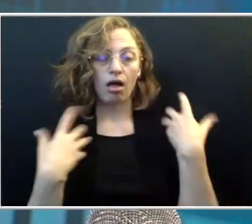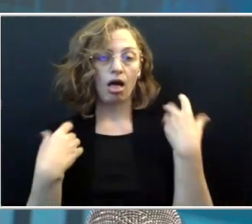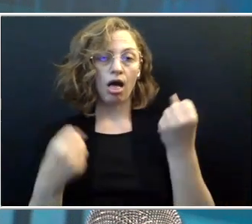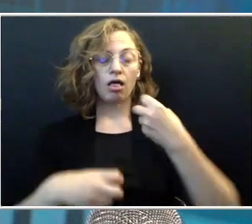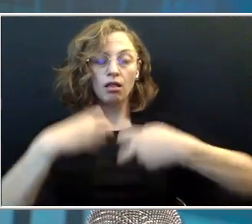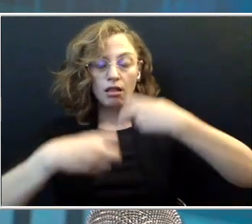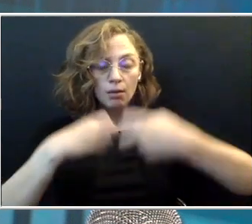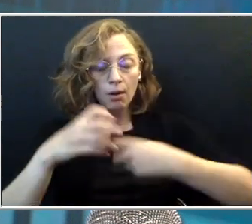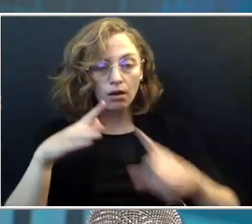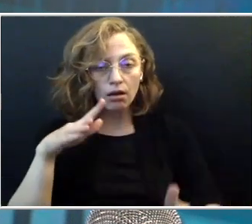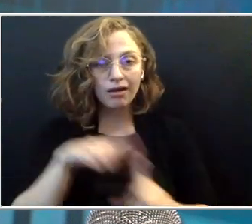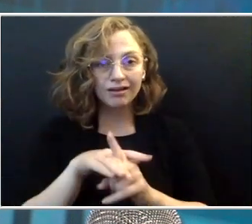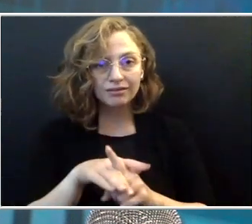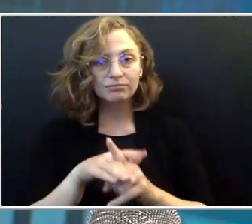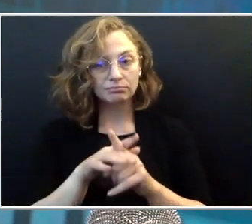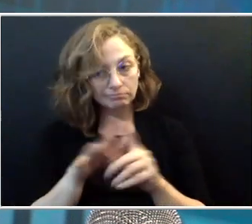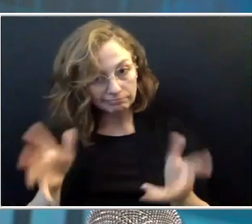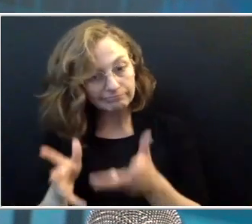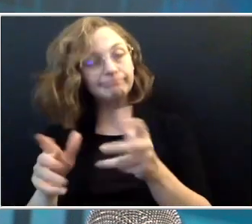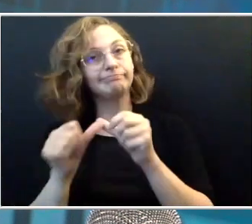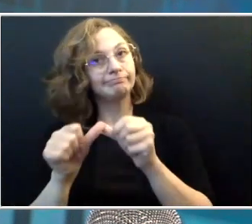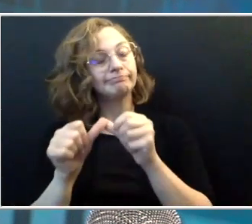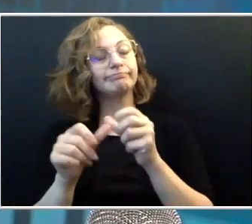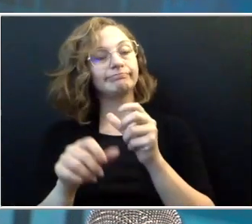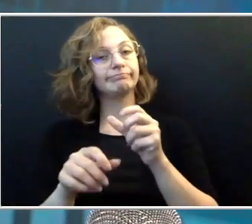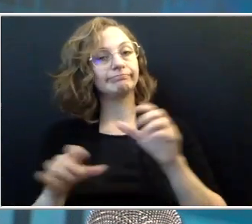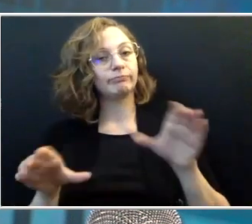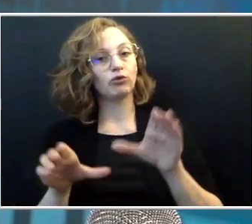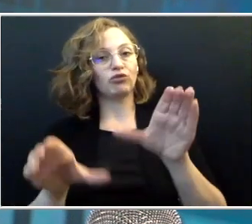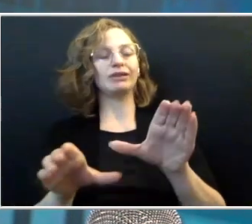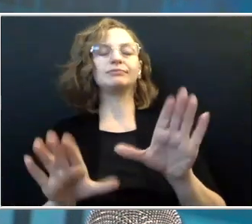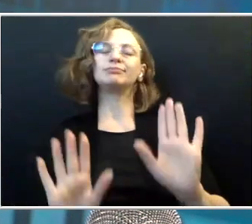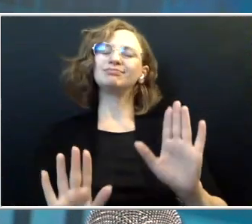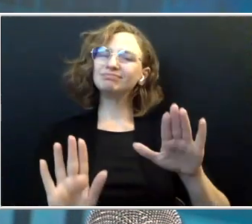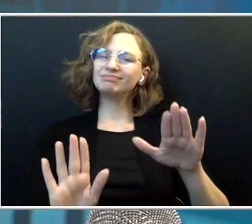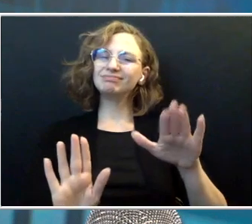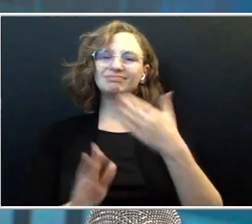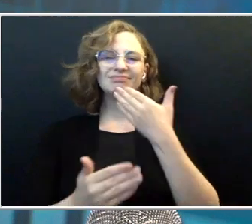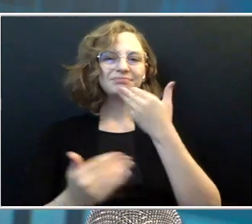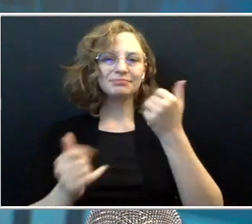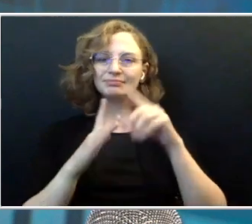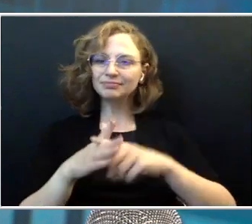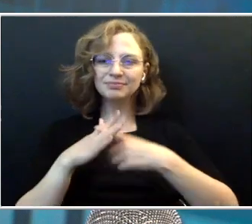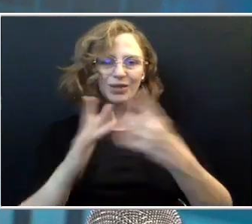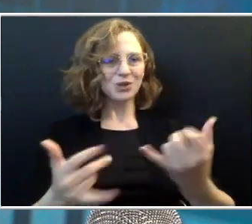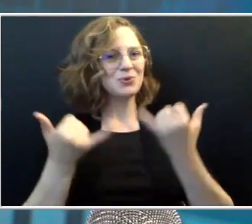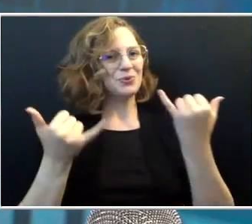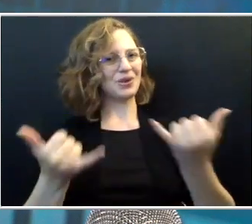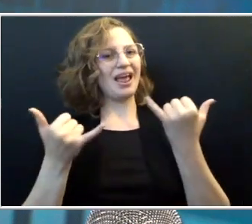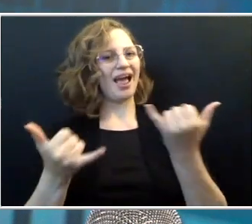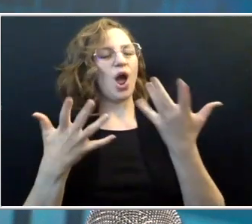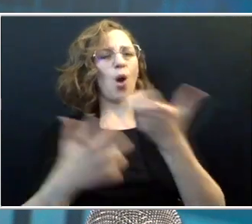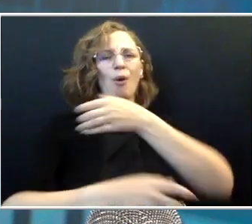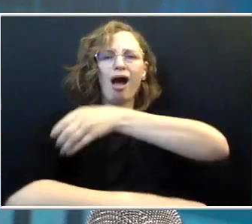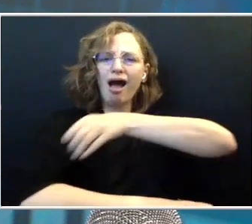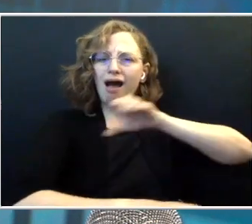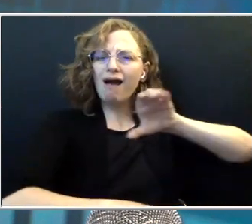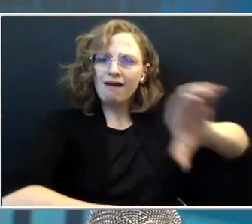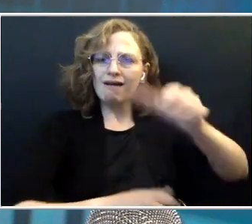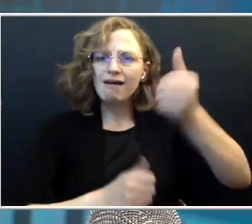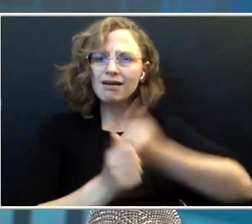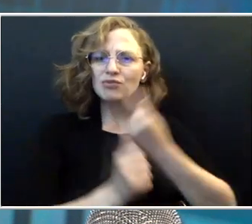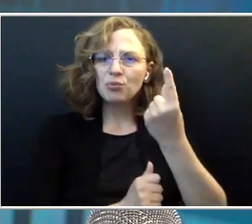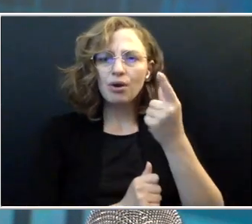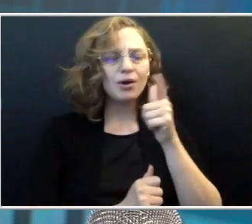Today, I want to help empower everyone who knows they should be exercising, but simply isn't for X, Y, or Z